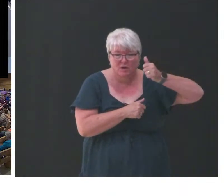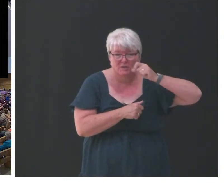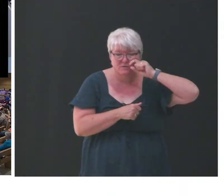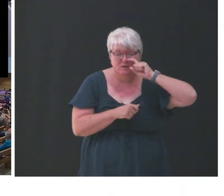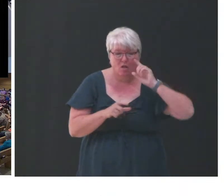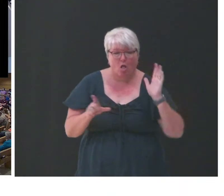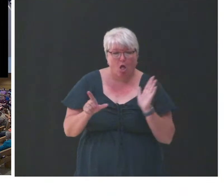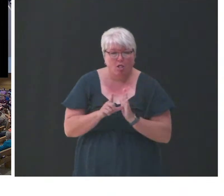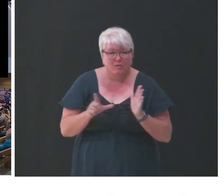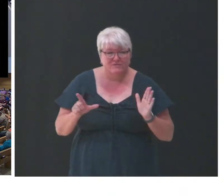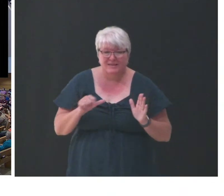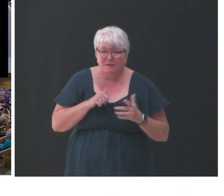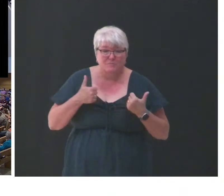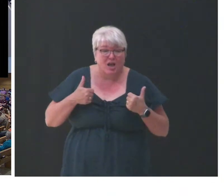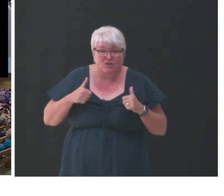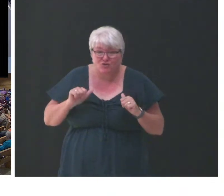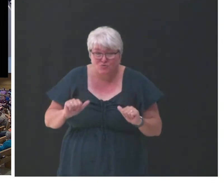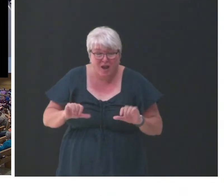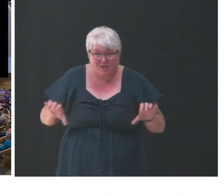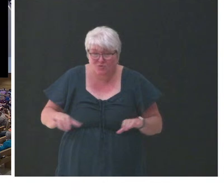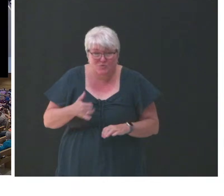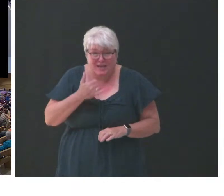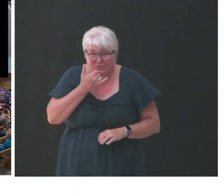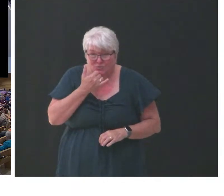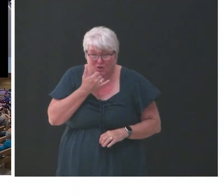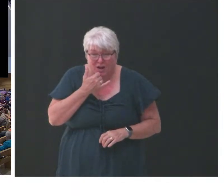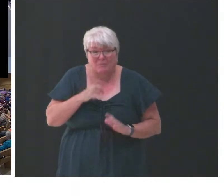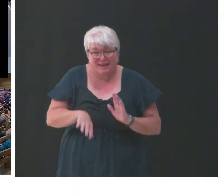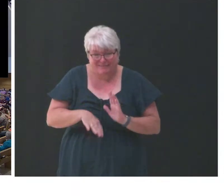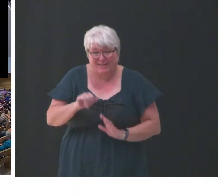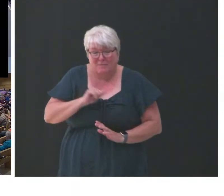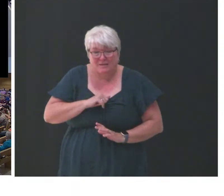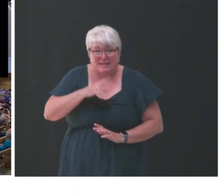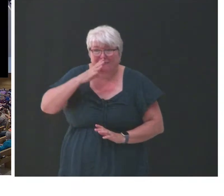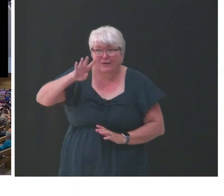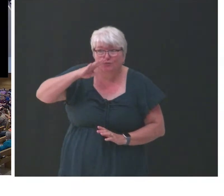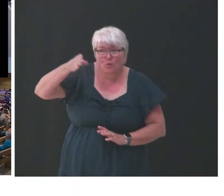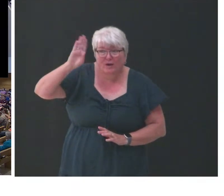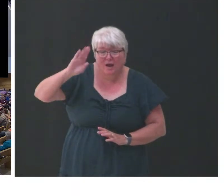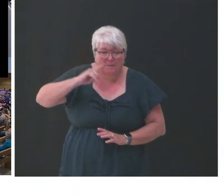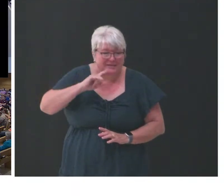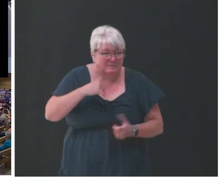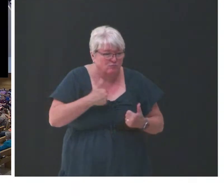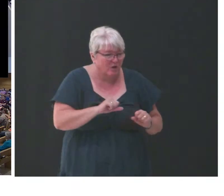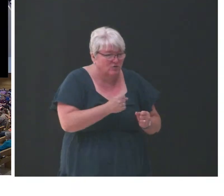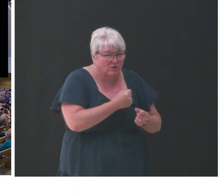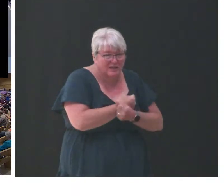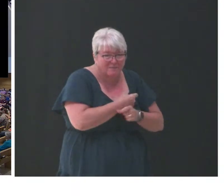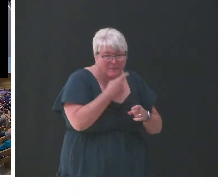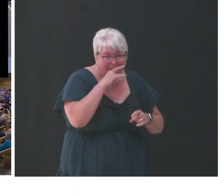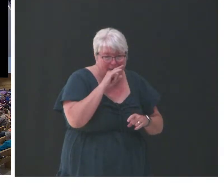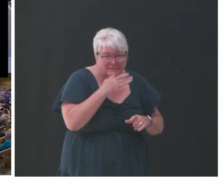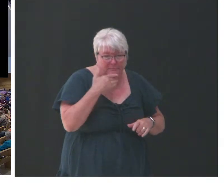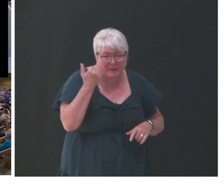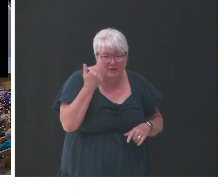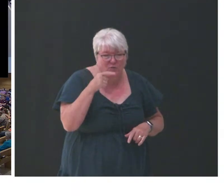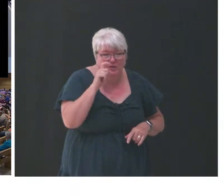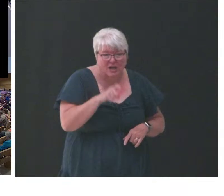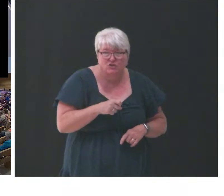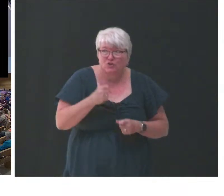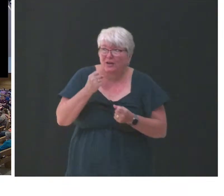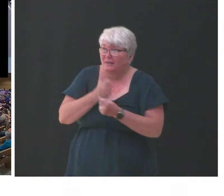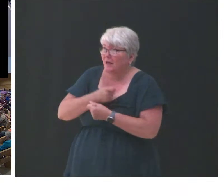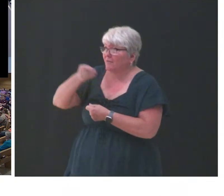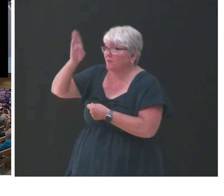sudden, I'm not trying to do things wrong, but I find myself ignoring God because I'm trying to love my kids better, and I should try to